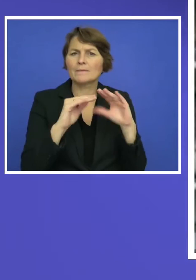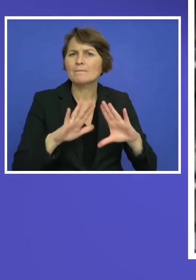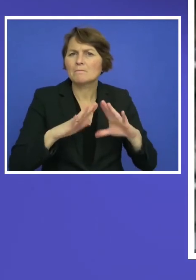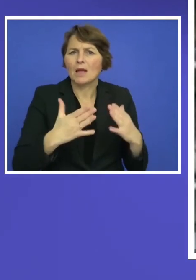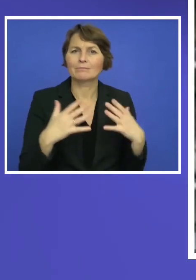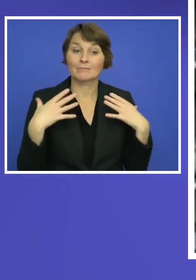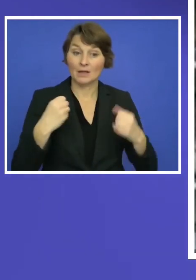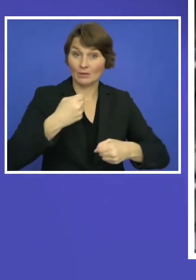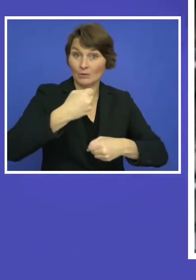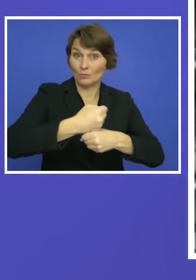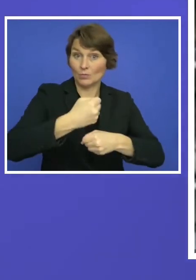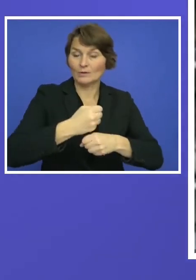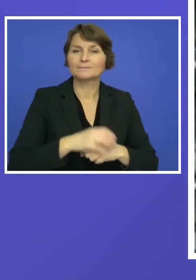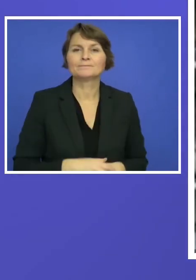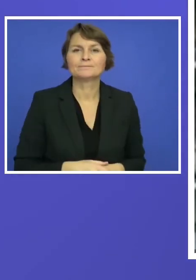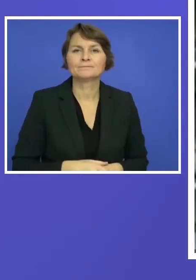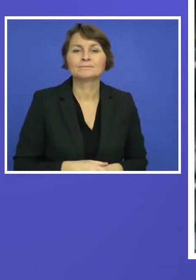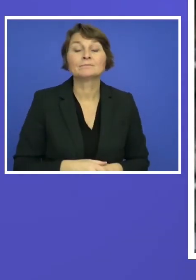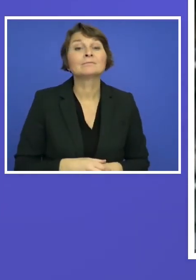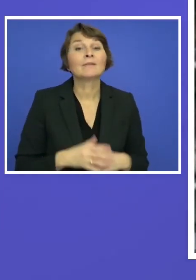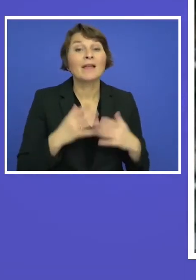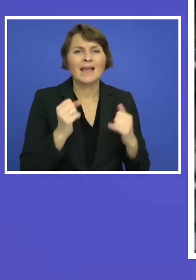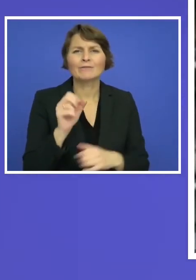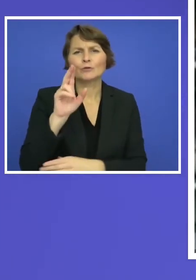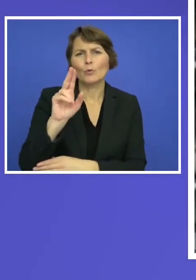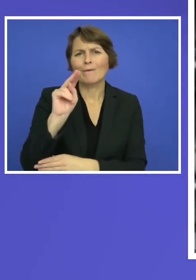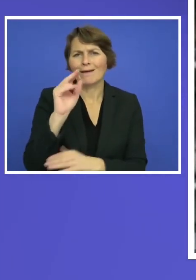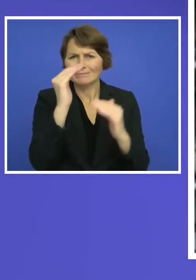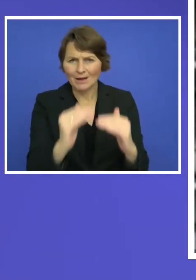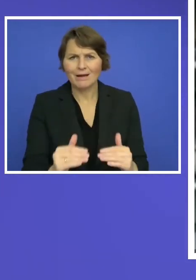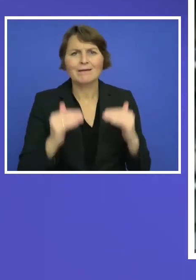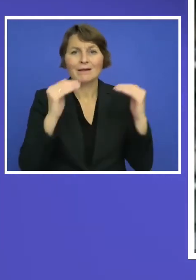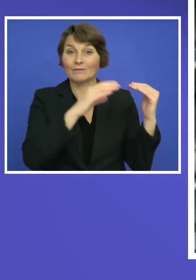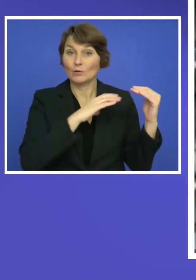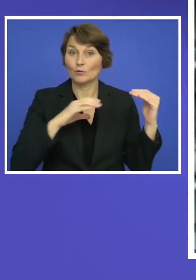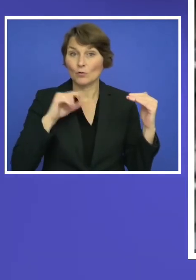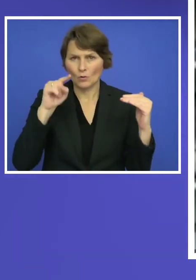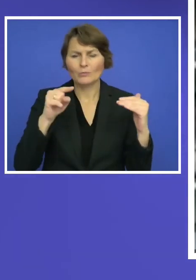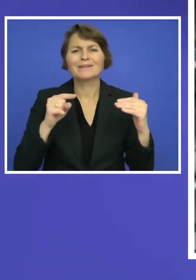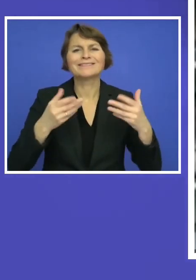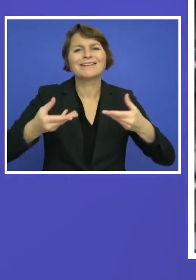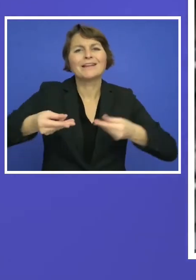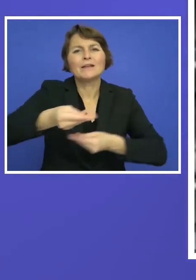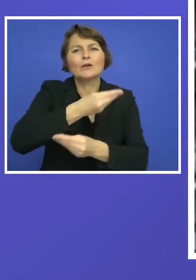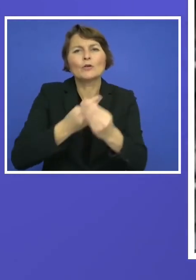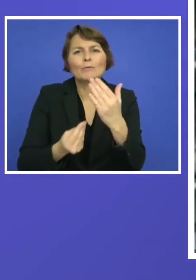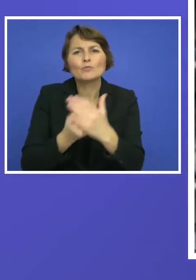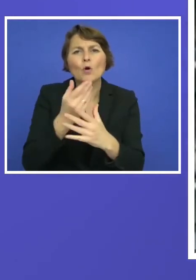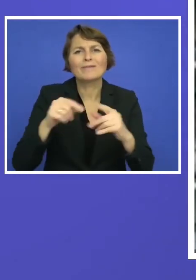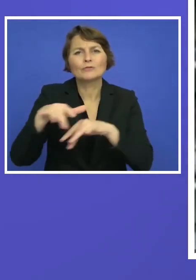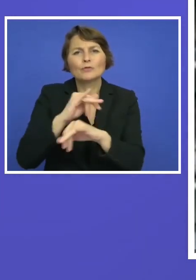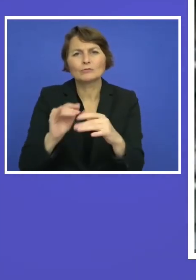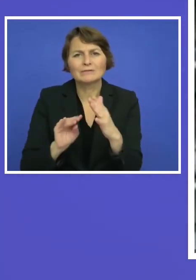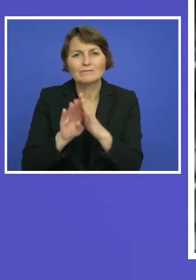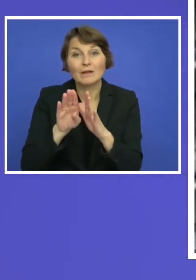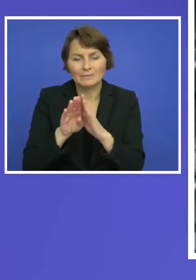UN High-Level Commission on Health Employment and Economic Growth that issued its report with